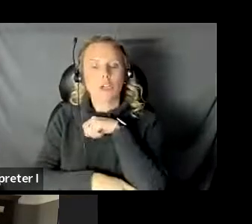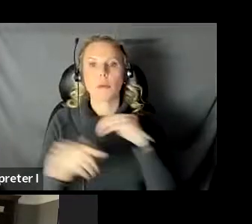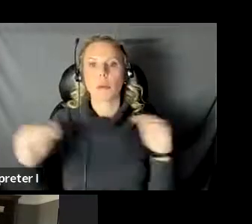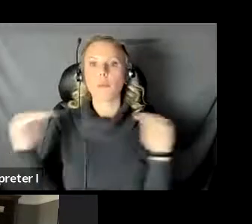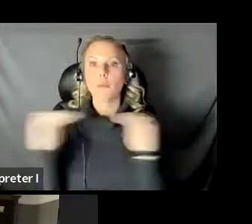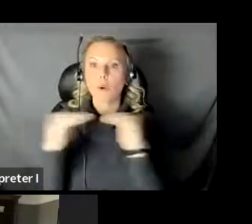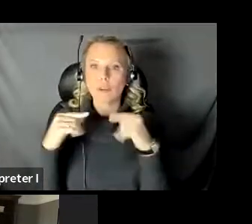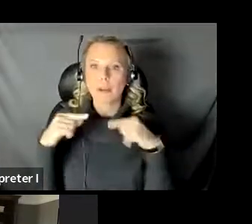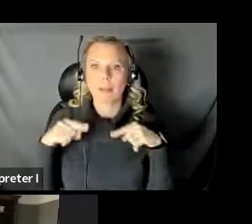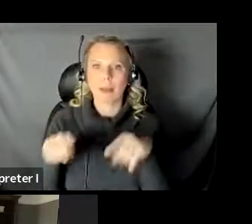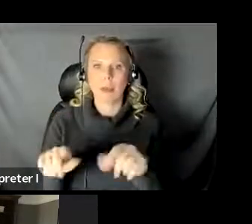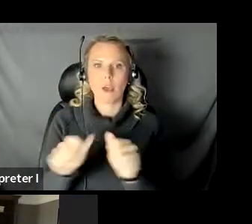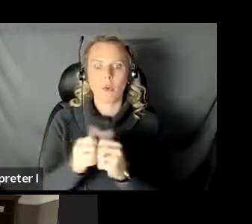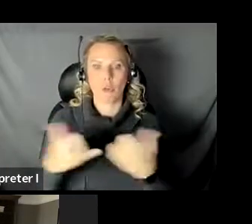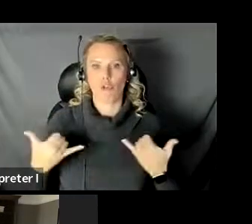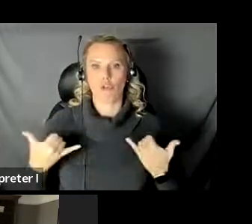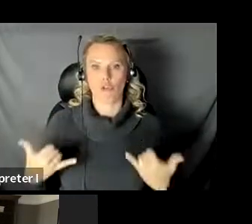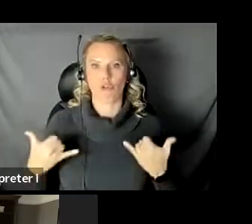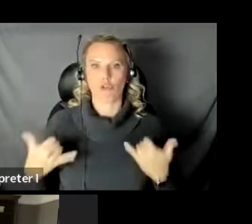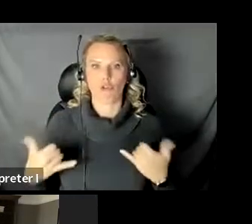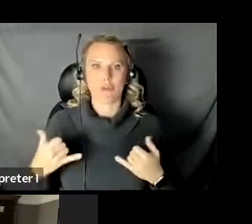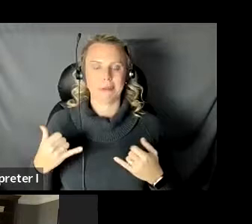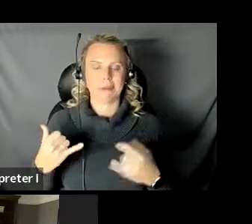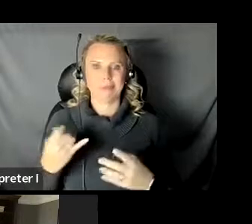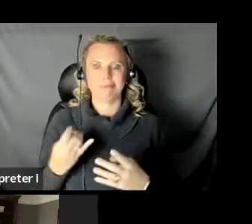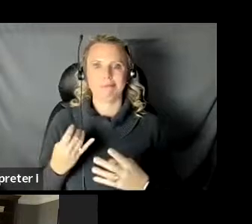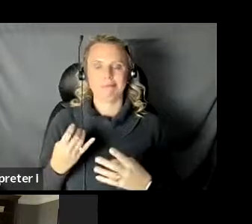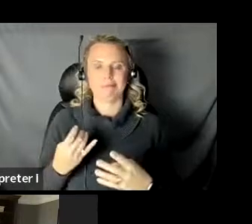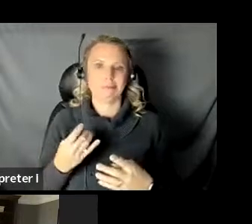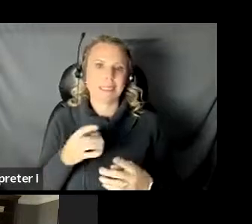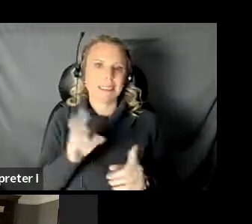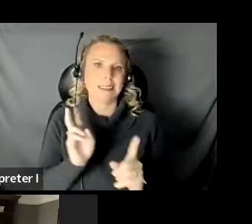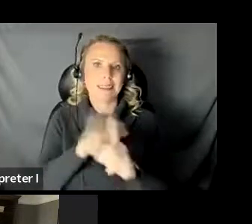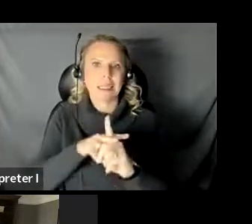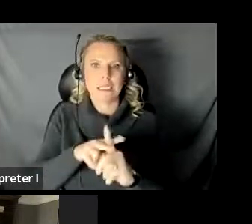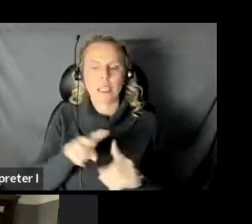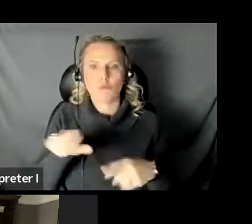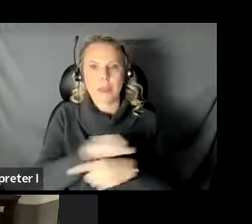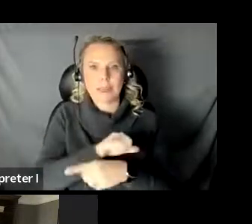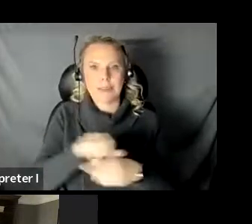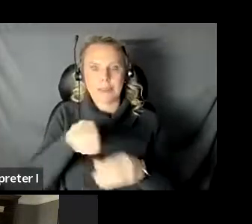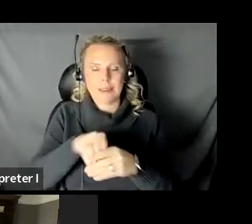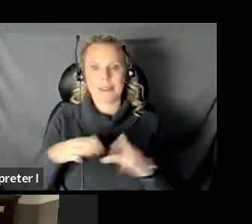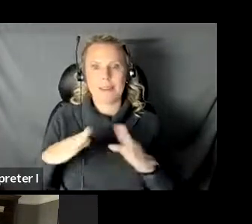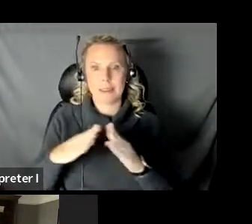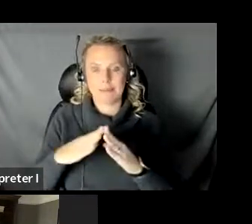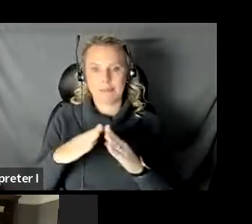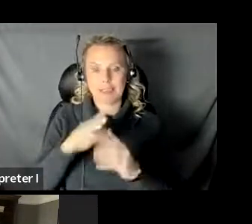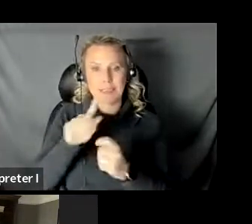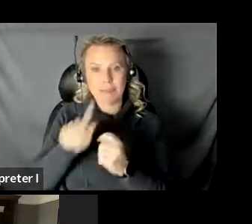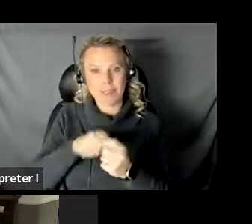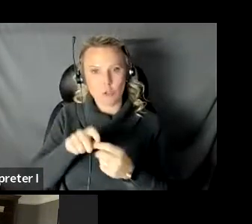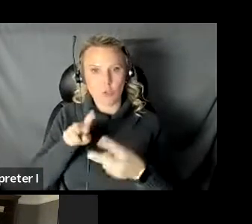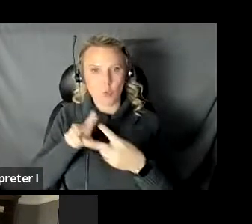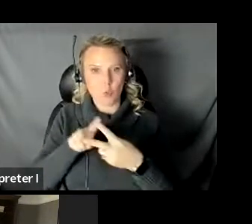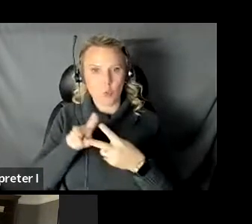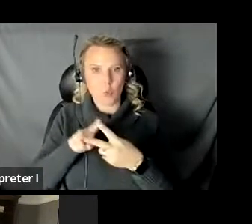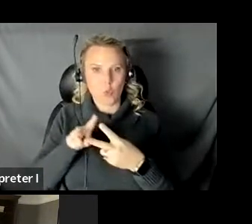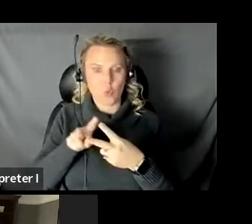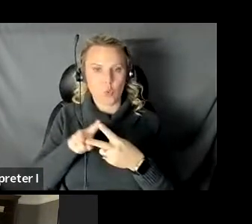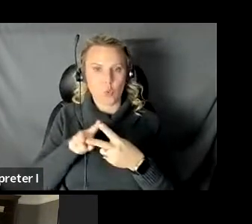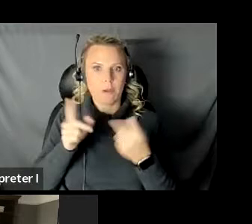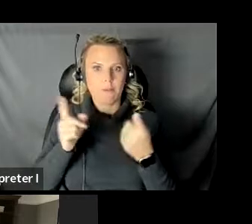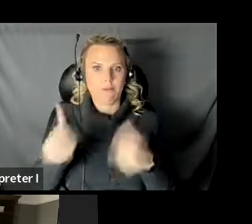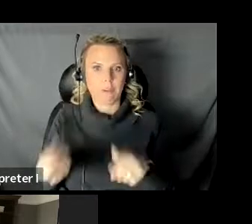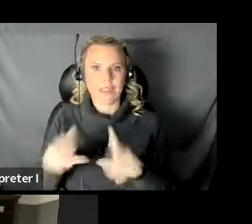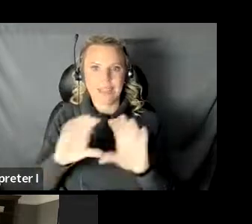and aligned with current sentencing practices in our city. Specifically, my amendment relates to two offense